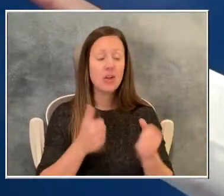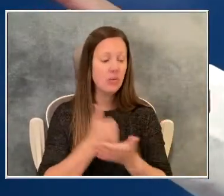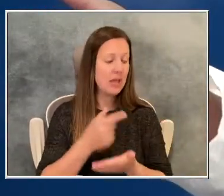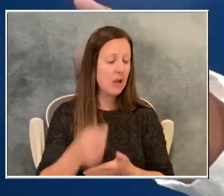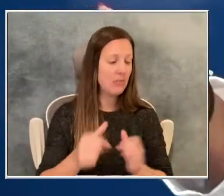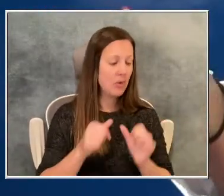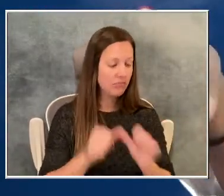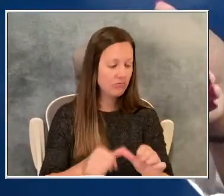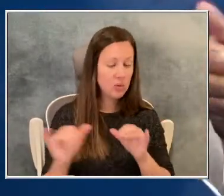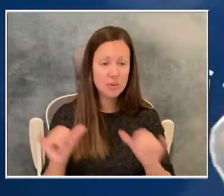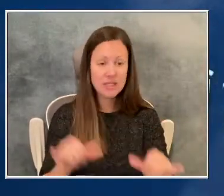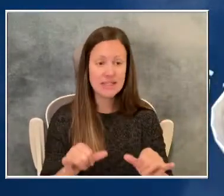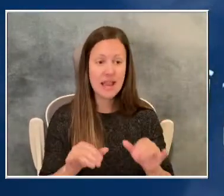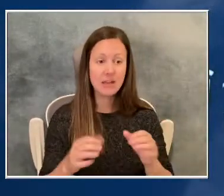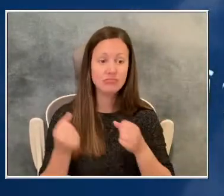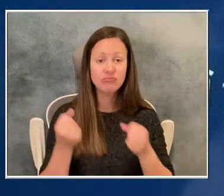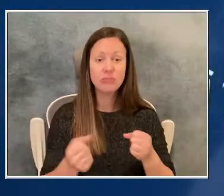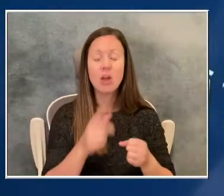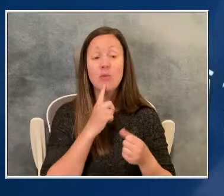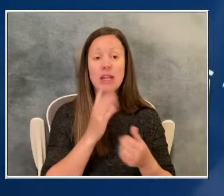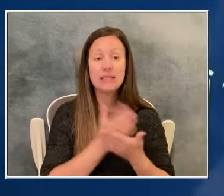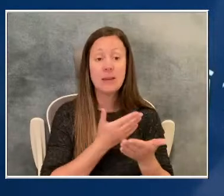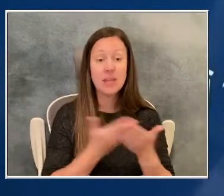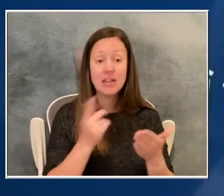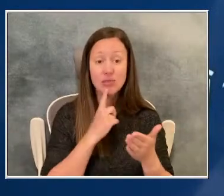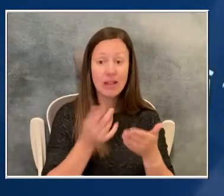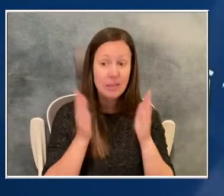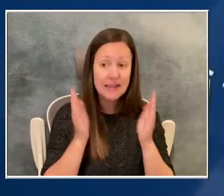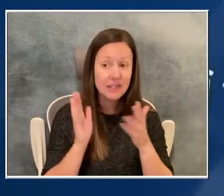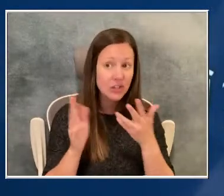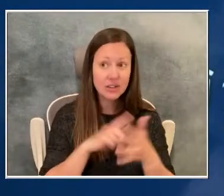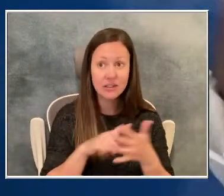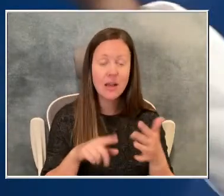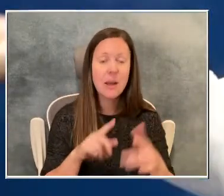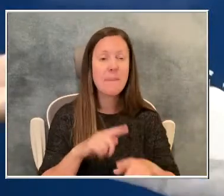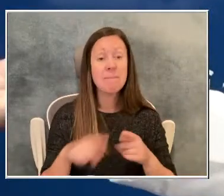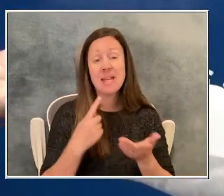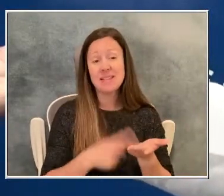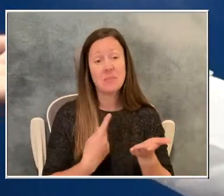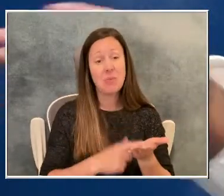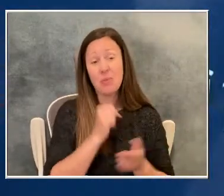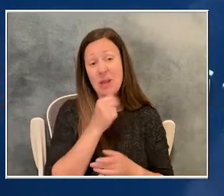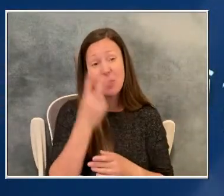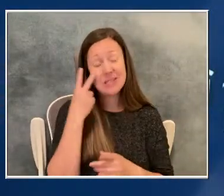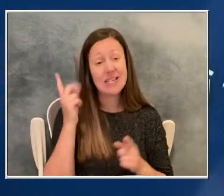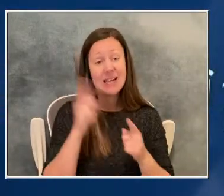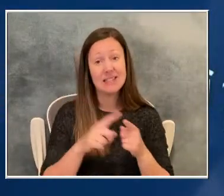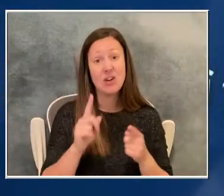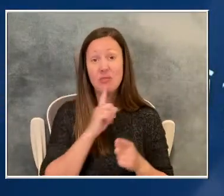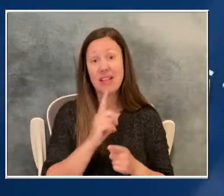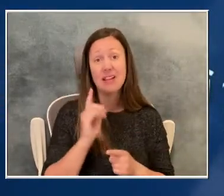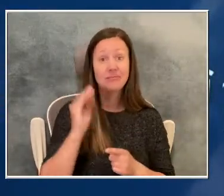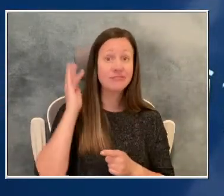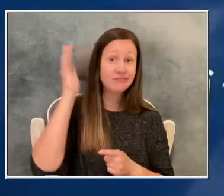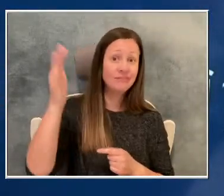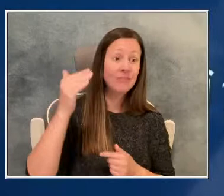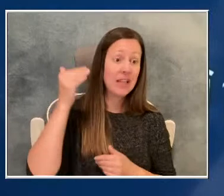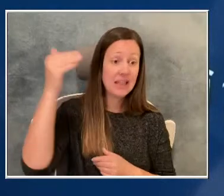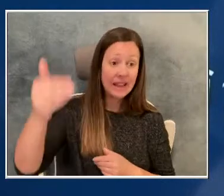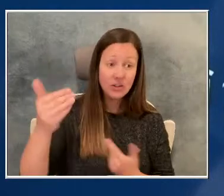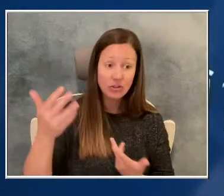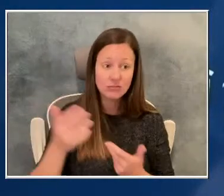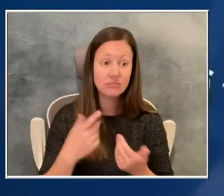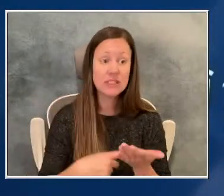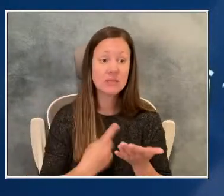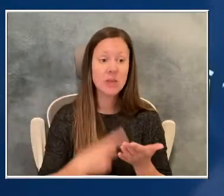here's some things to be on the lookout for. But we don't sometimes see patients until much later. Sometimes we see patients while they're admitted